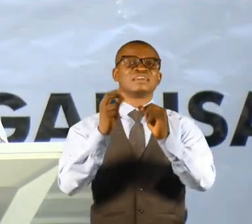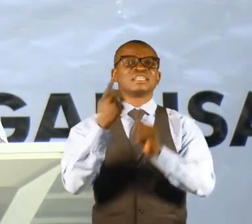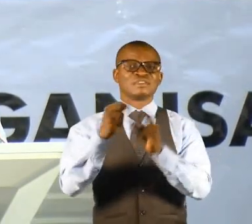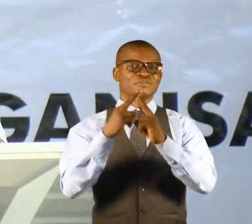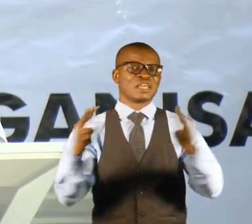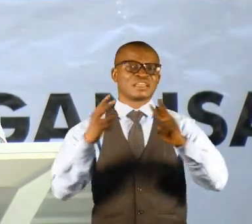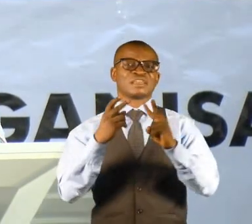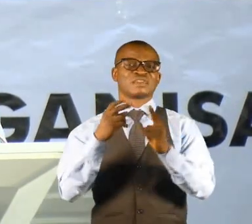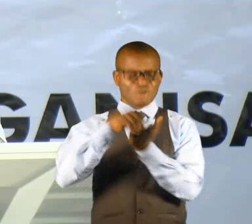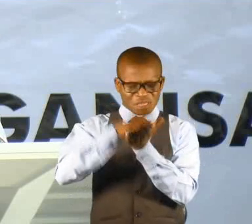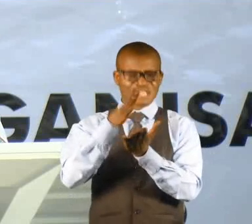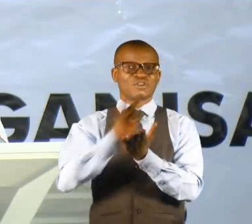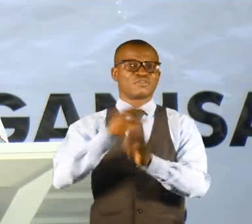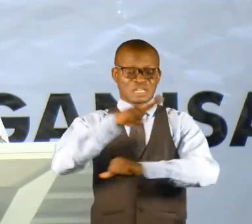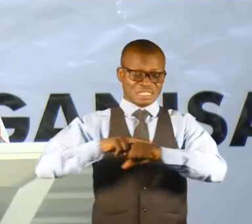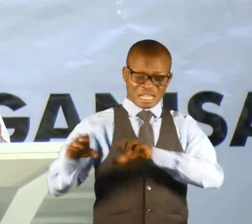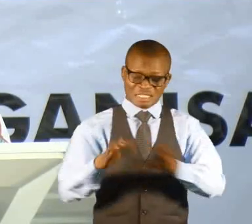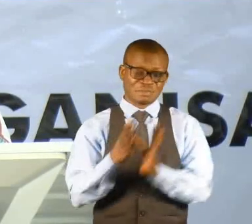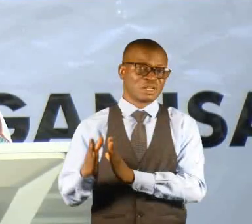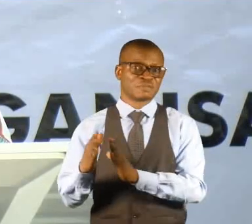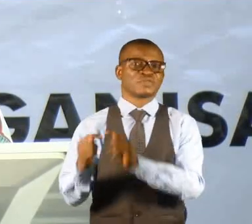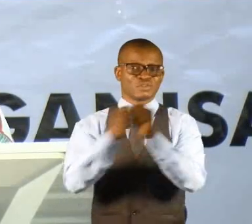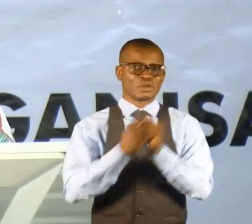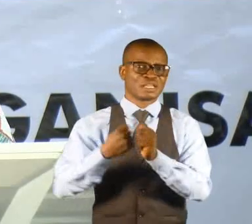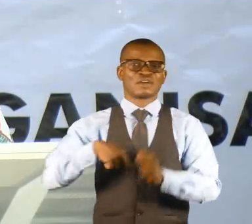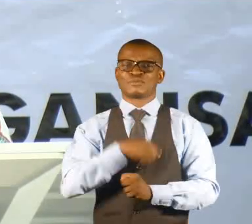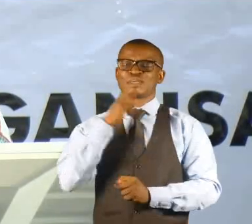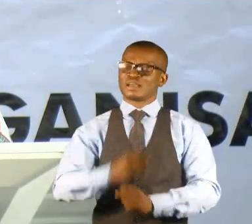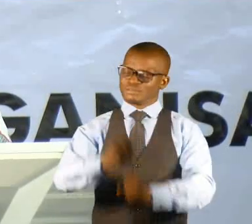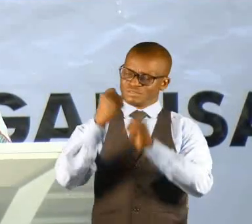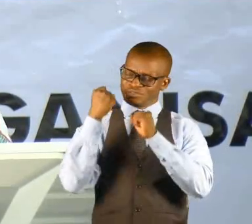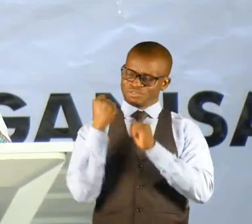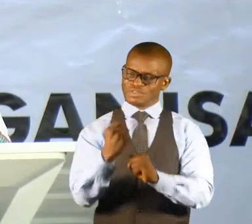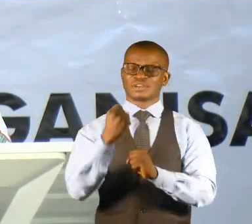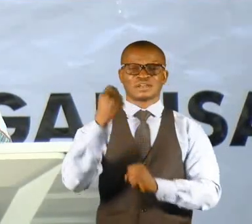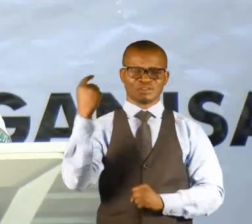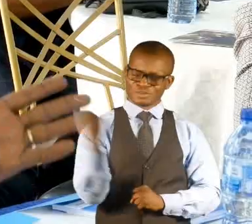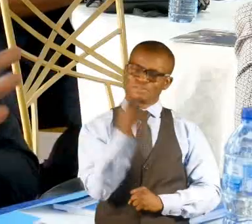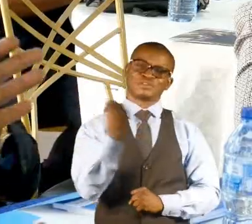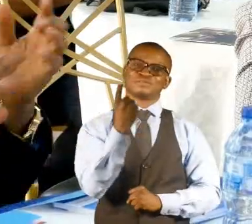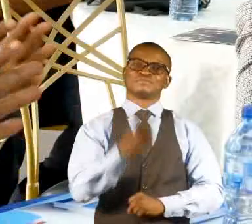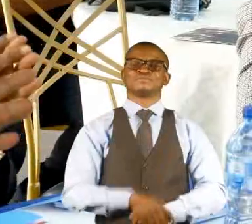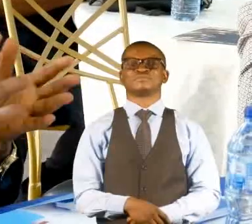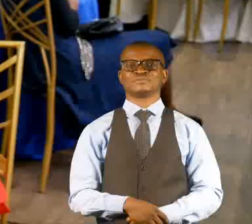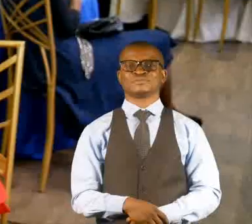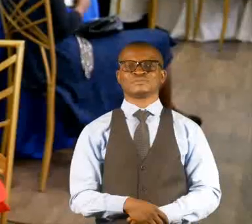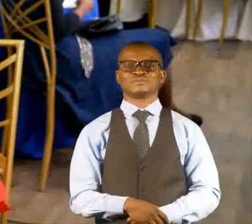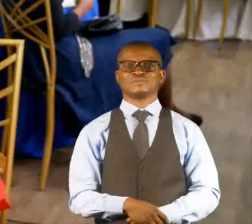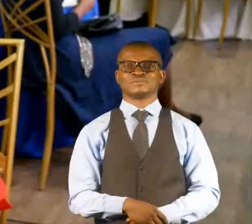very essence of the National Action Plan. Together, we are stronger, always.